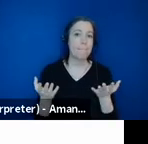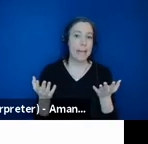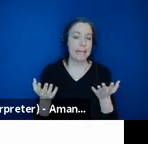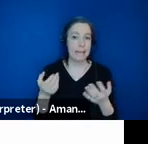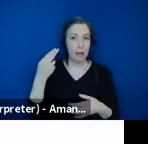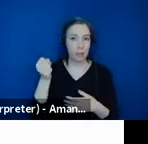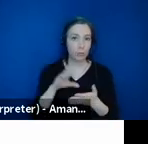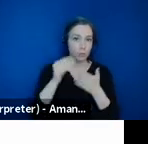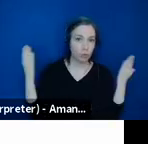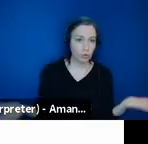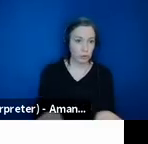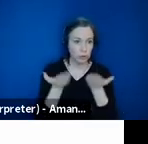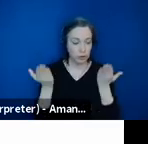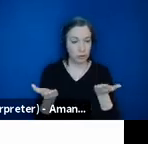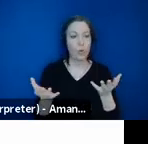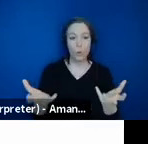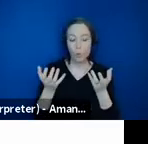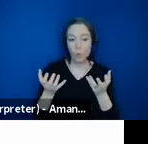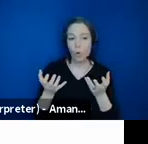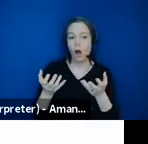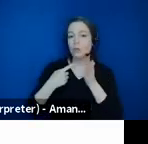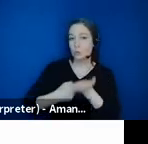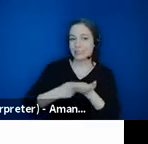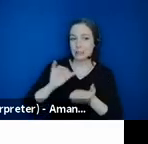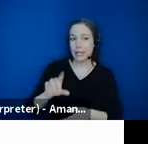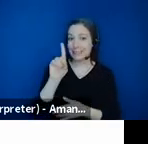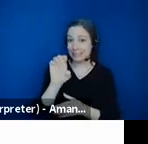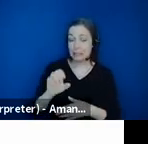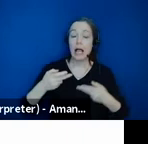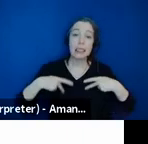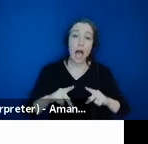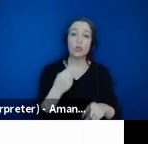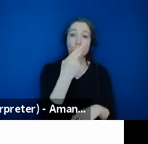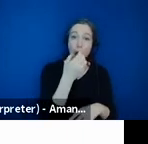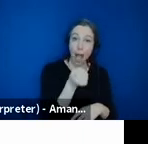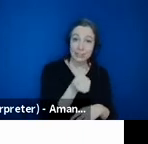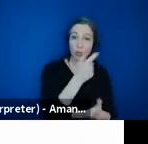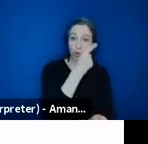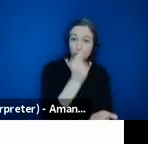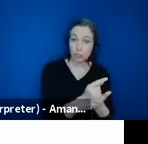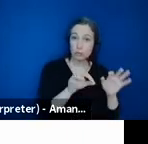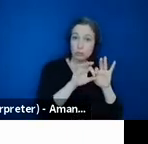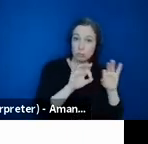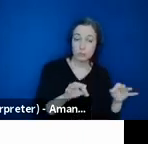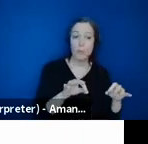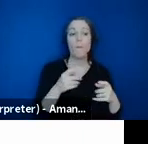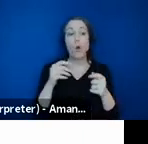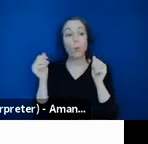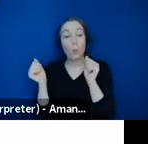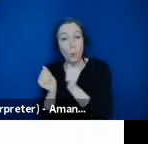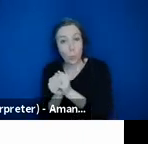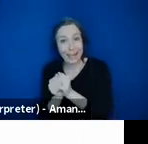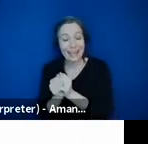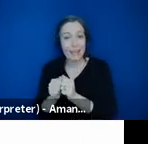you to earn a high school diploma and college credits at the same time at a fraction of the normal cost. There is a tuition for